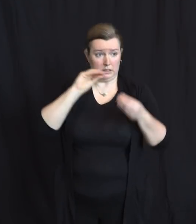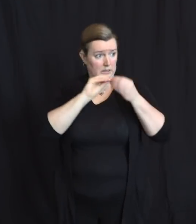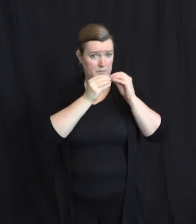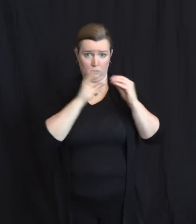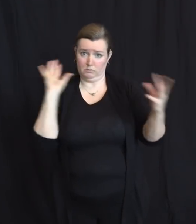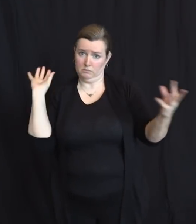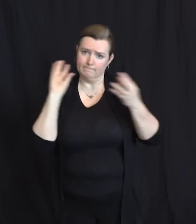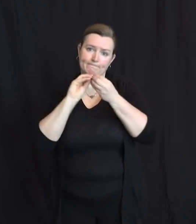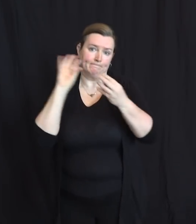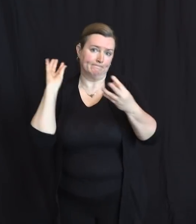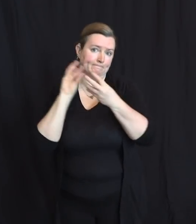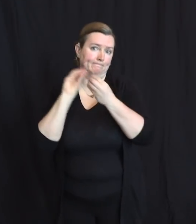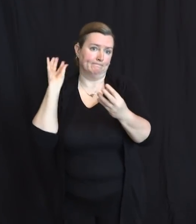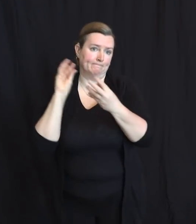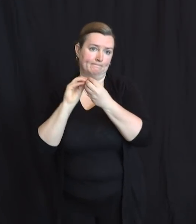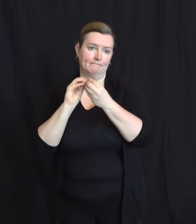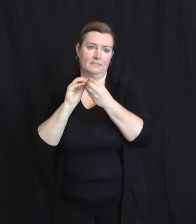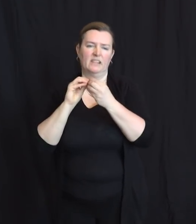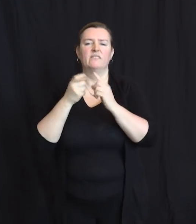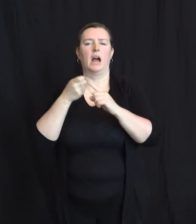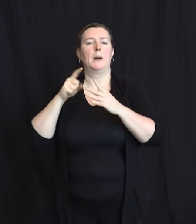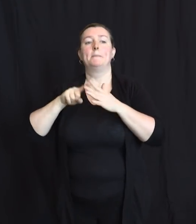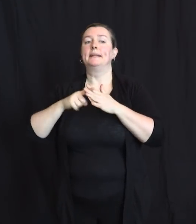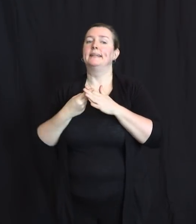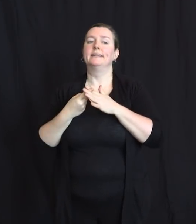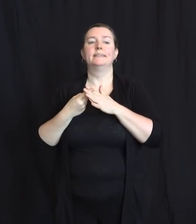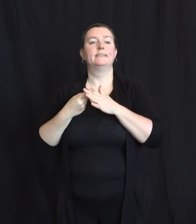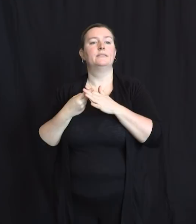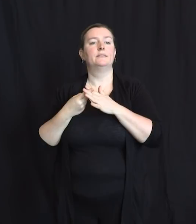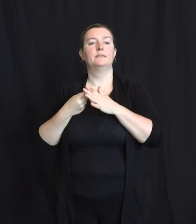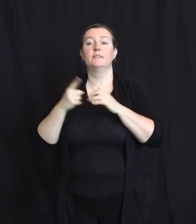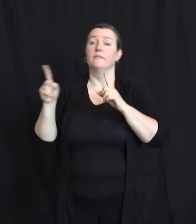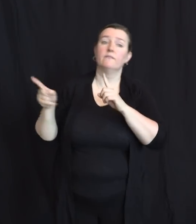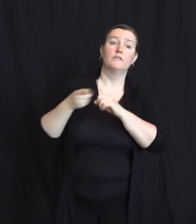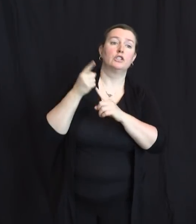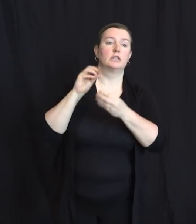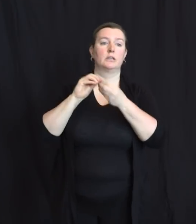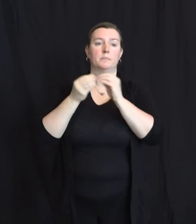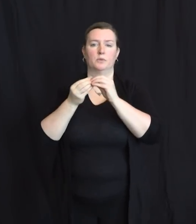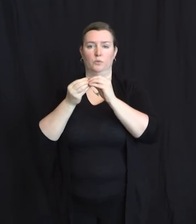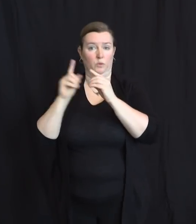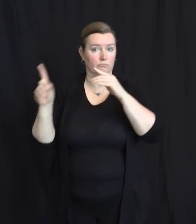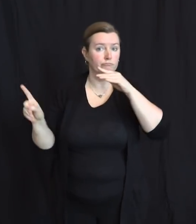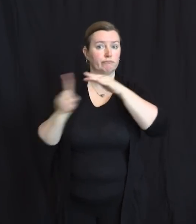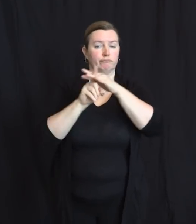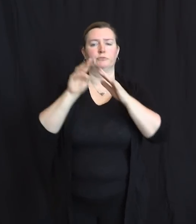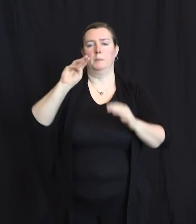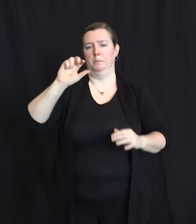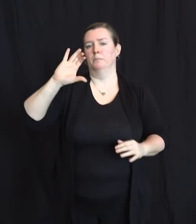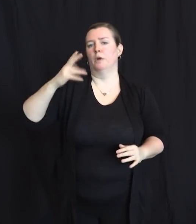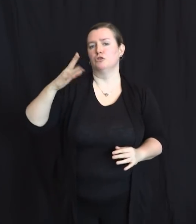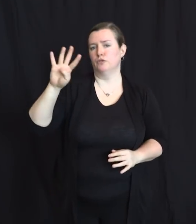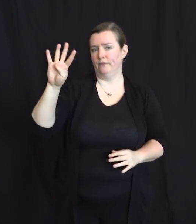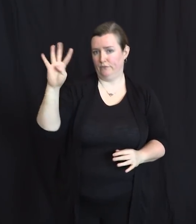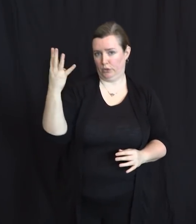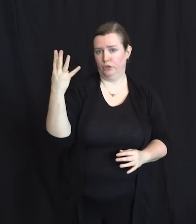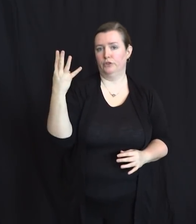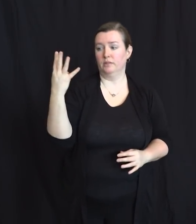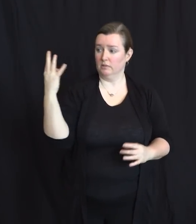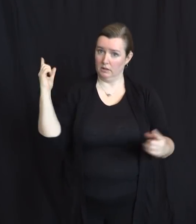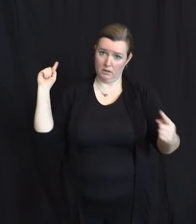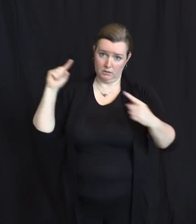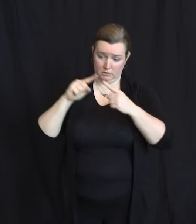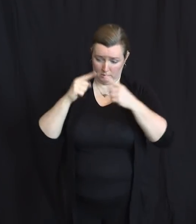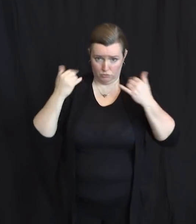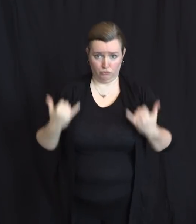first positive case was announced only on March 4th. Of the nearly 100,000 total cases we have